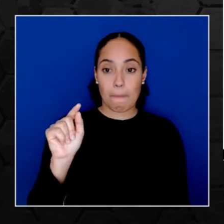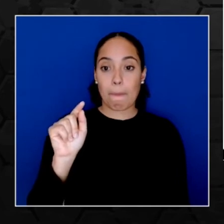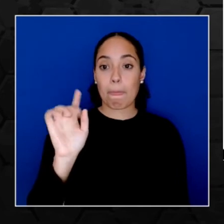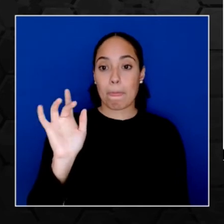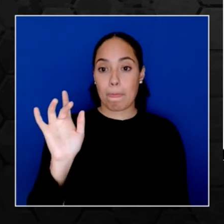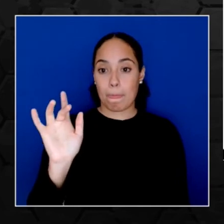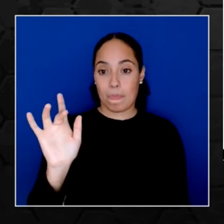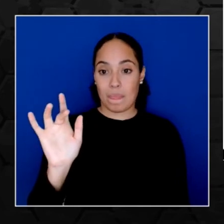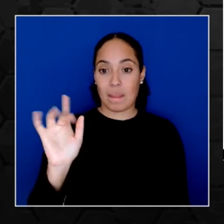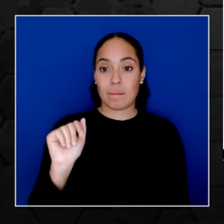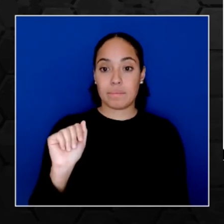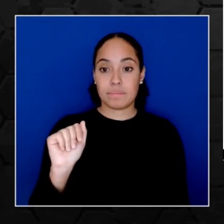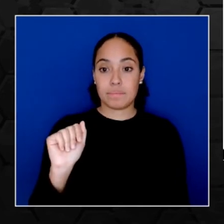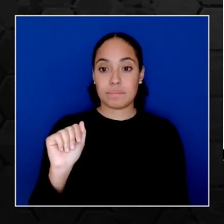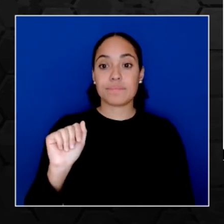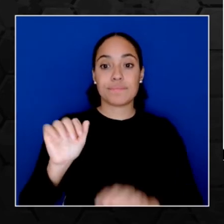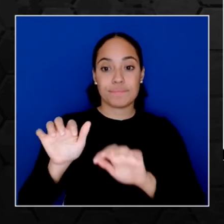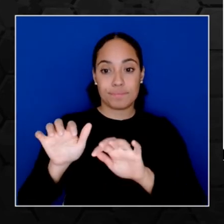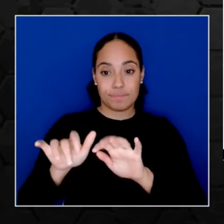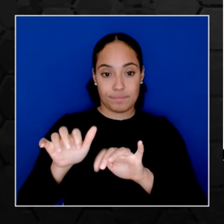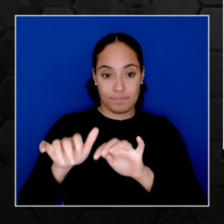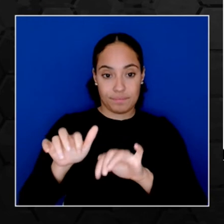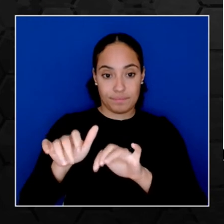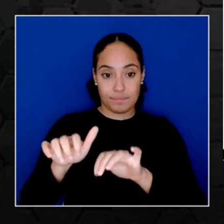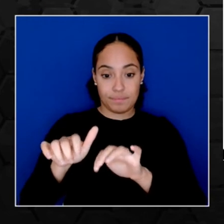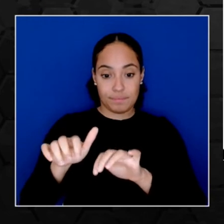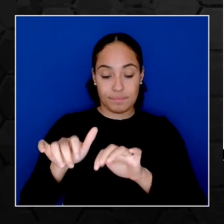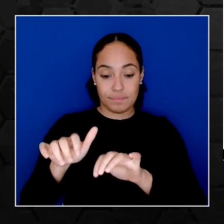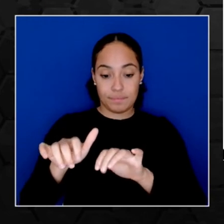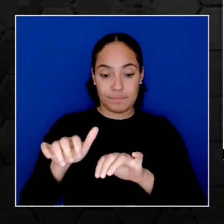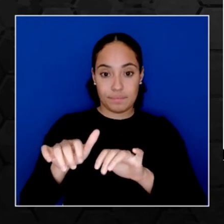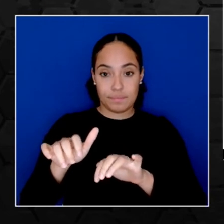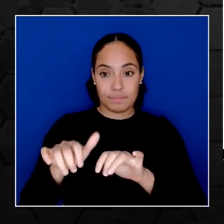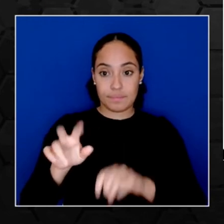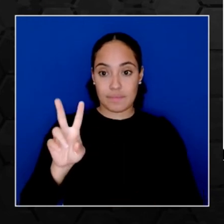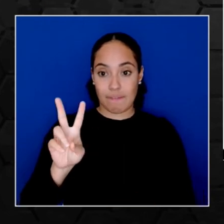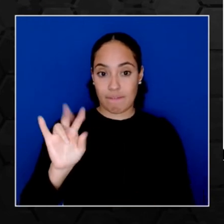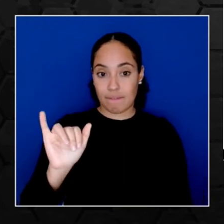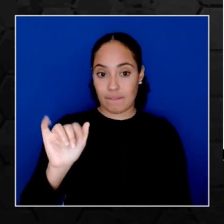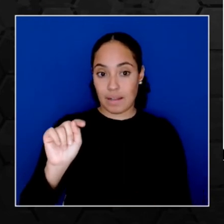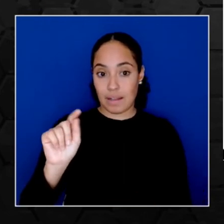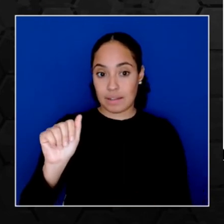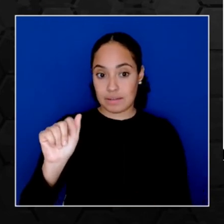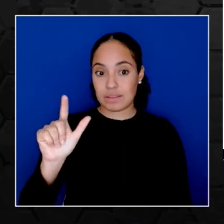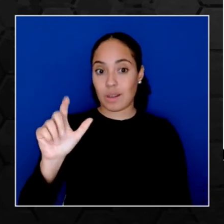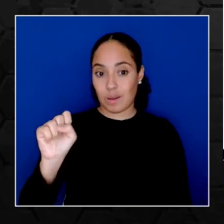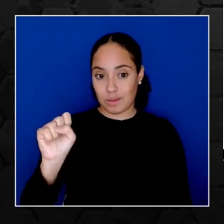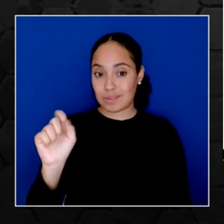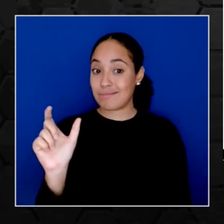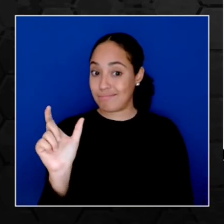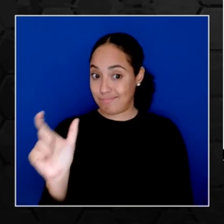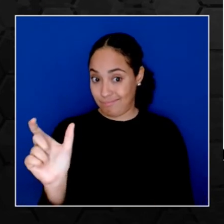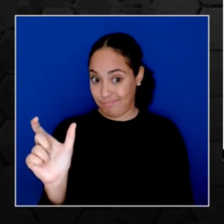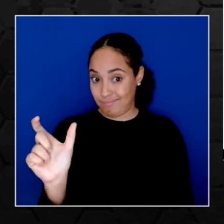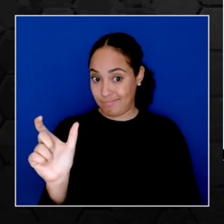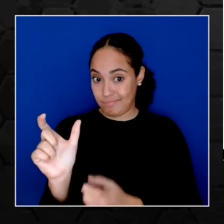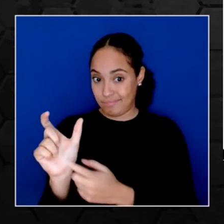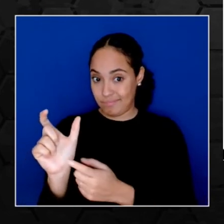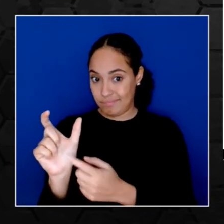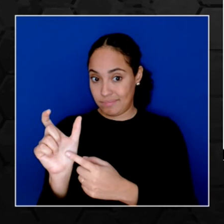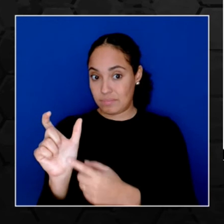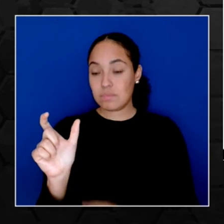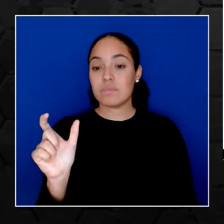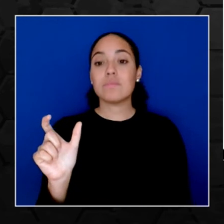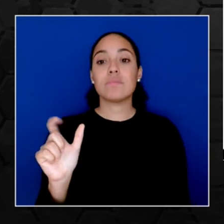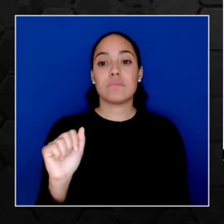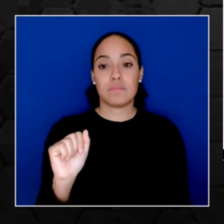haven't given our vitals yet. So since we haven't, I'll just click we enter the word vitals, which is the keyword to trigger the interrupting scenario. So here you can